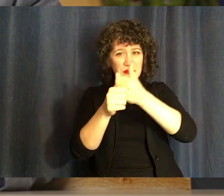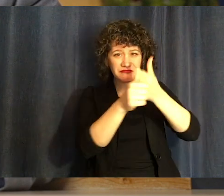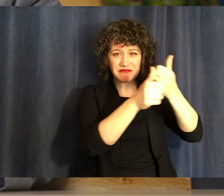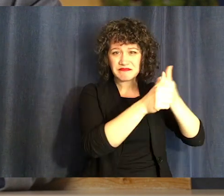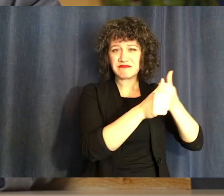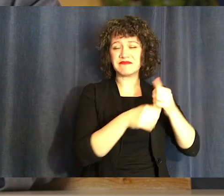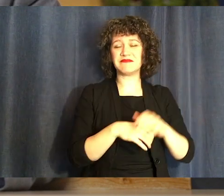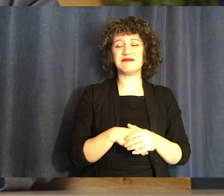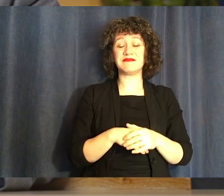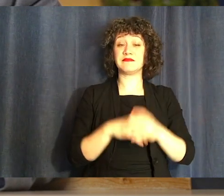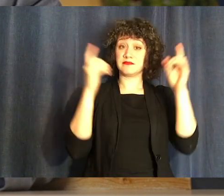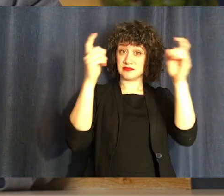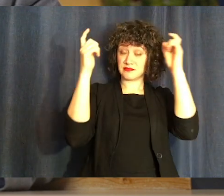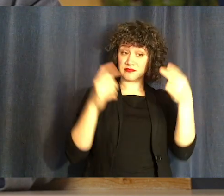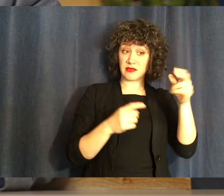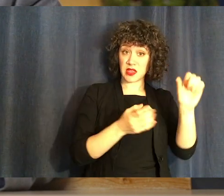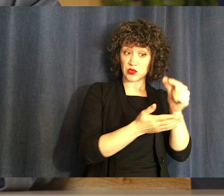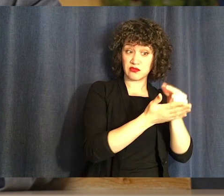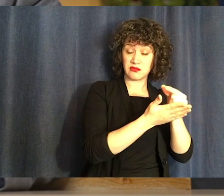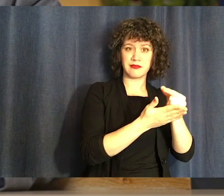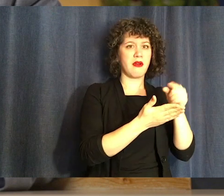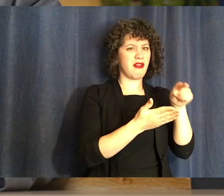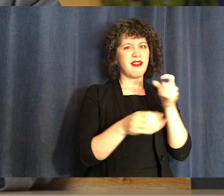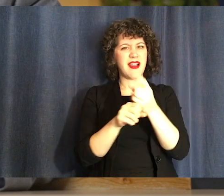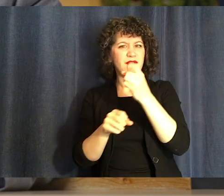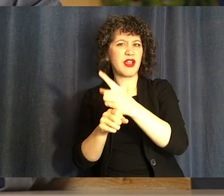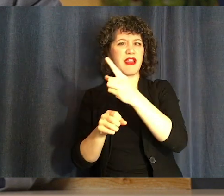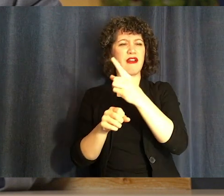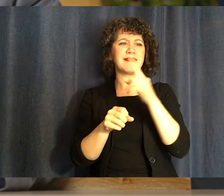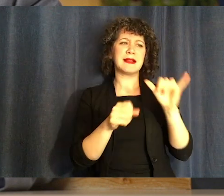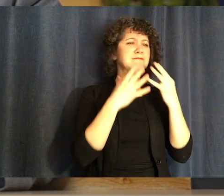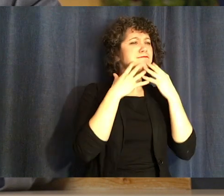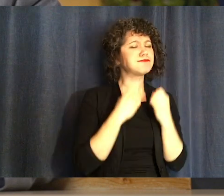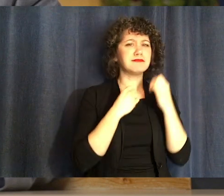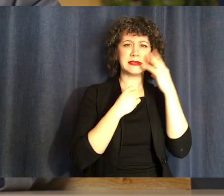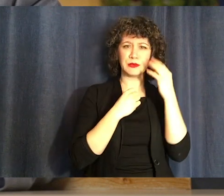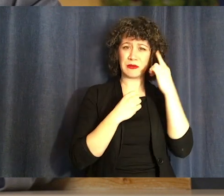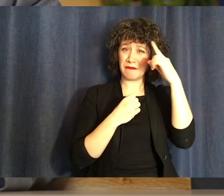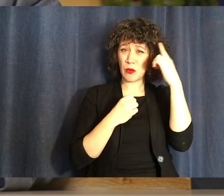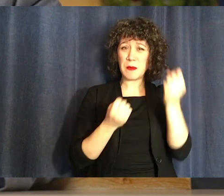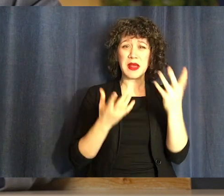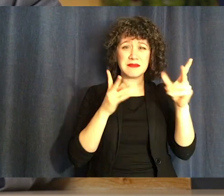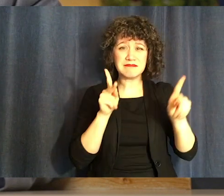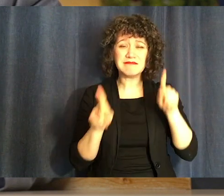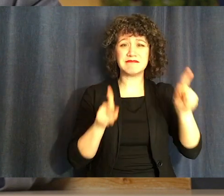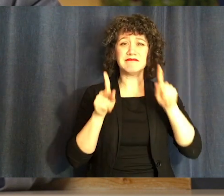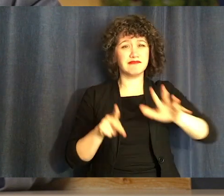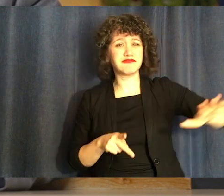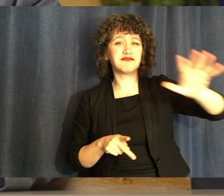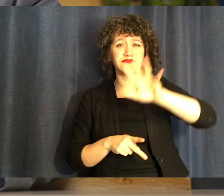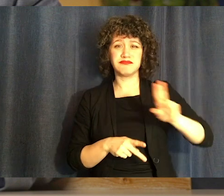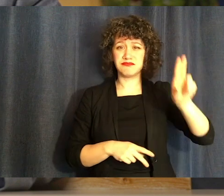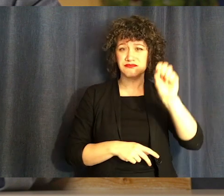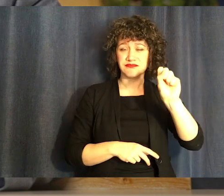high school graduation is the highlight of each passing school year for millions of students across our country. Graduation is deeply embedded